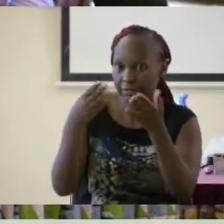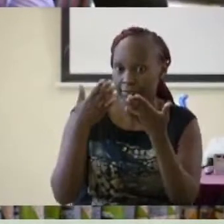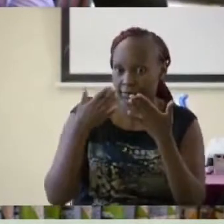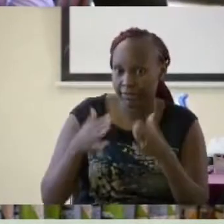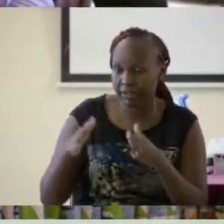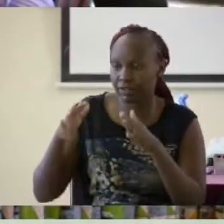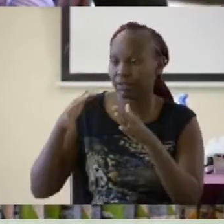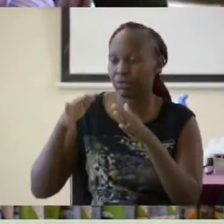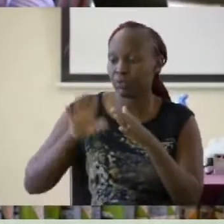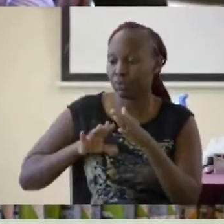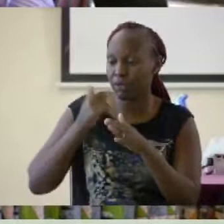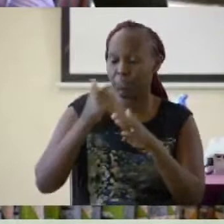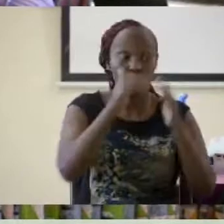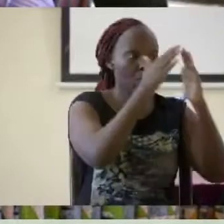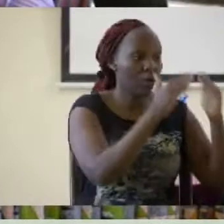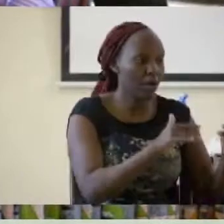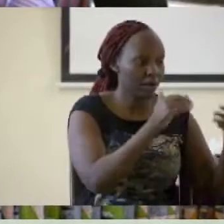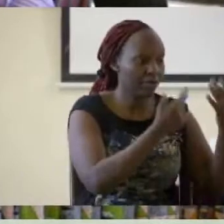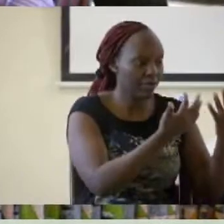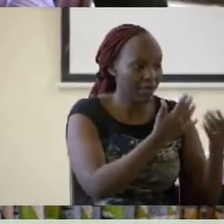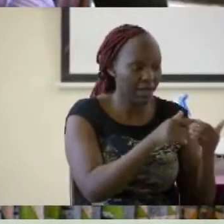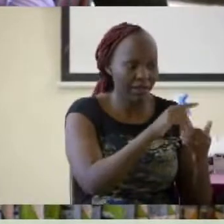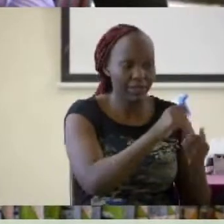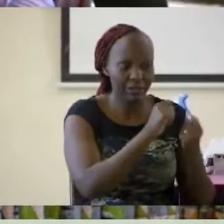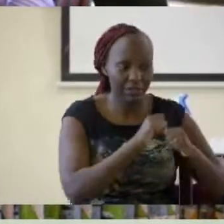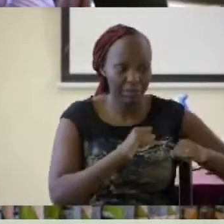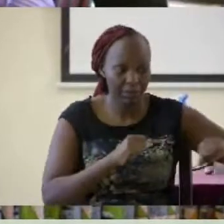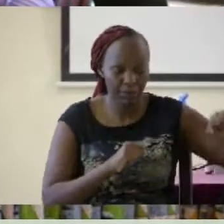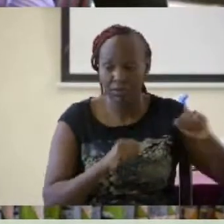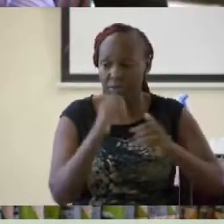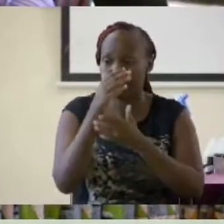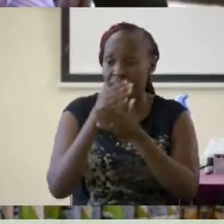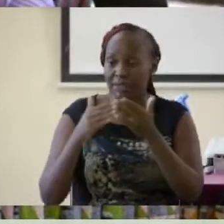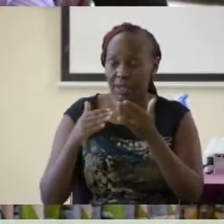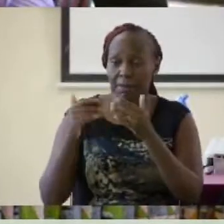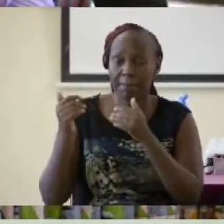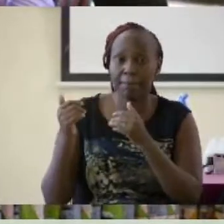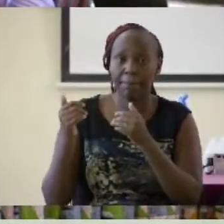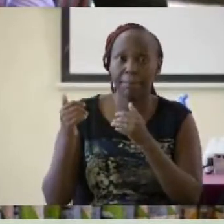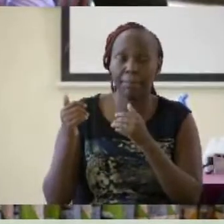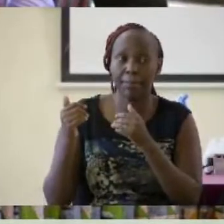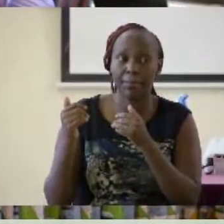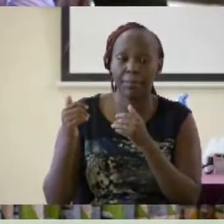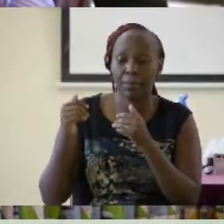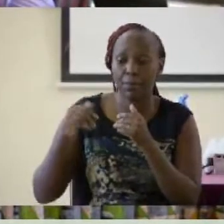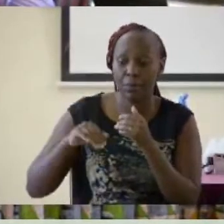was a violation. Some of them were actually forcefully